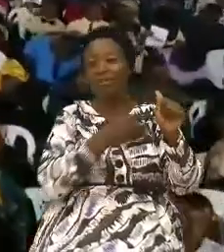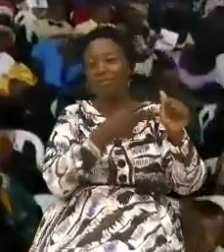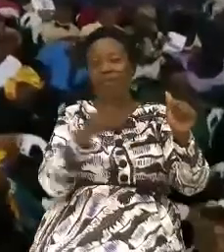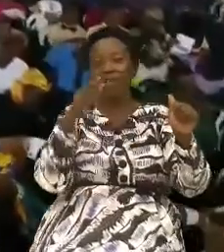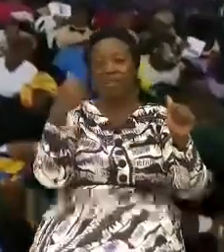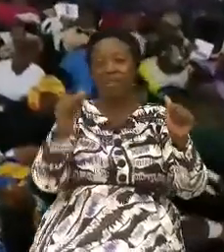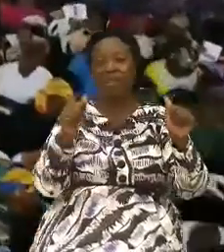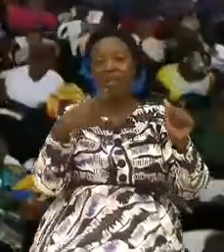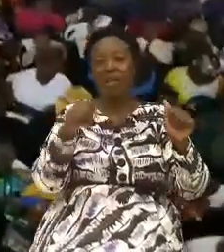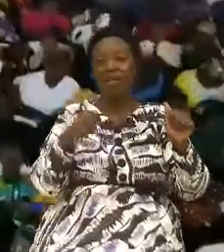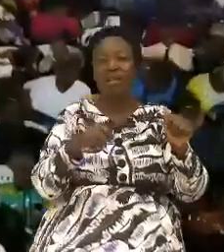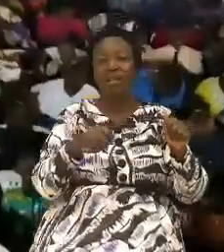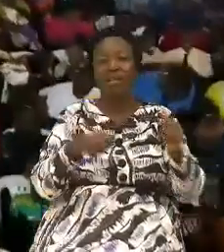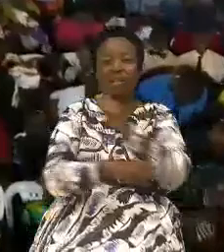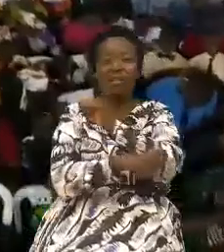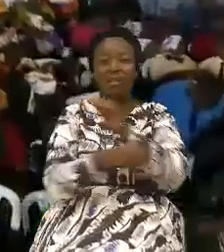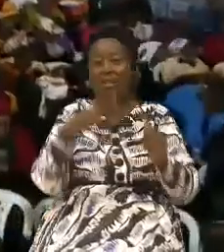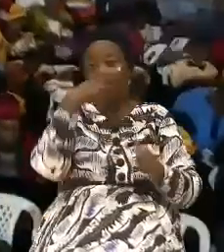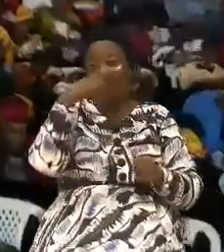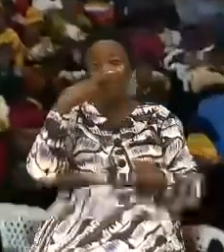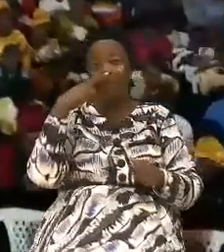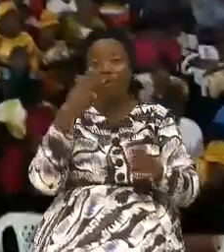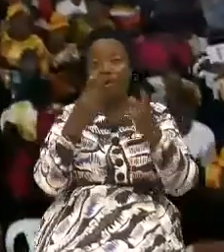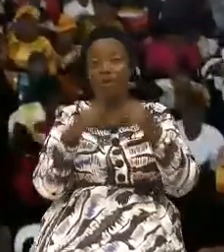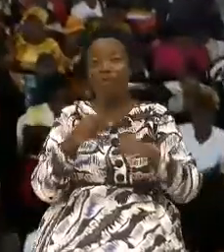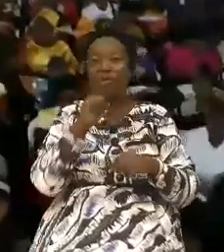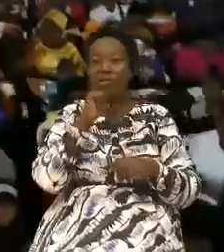cometh not but for to steal,